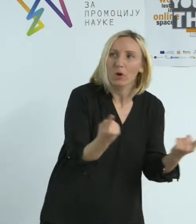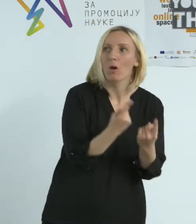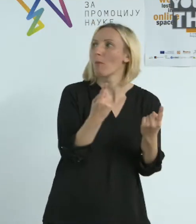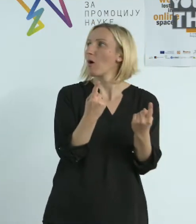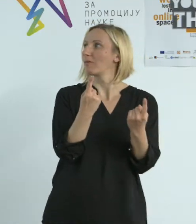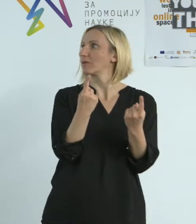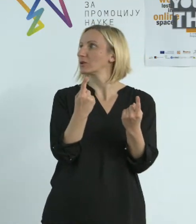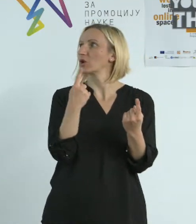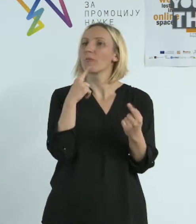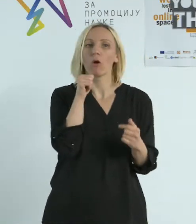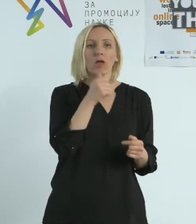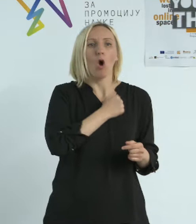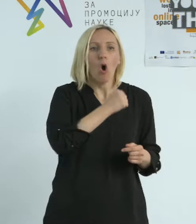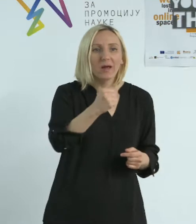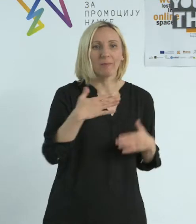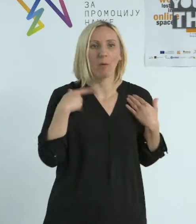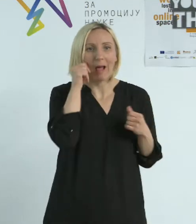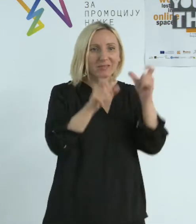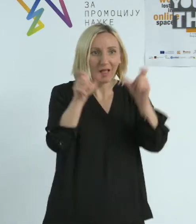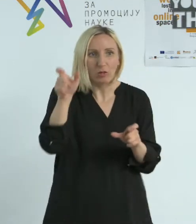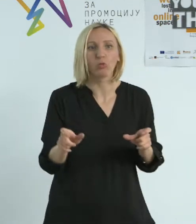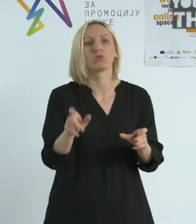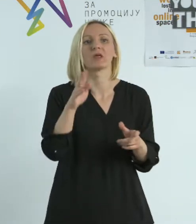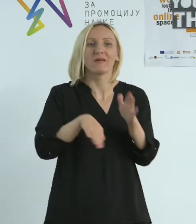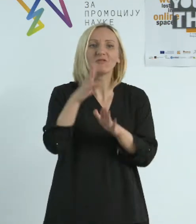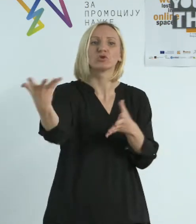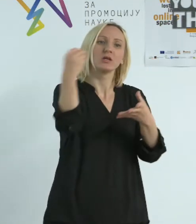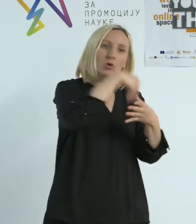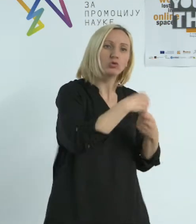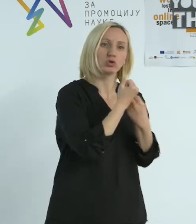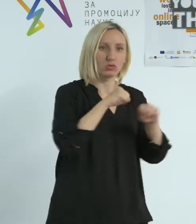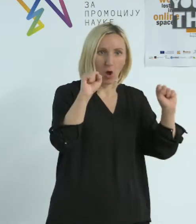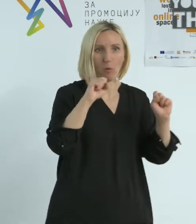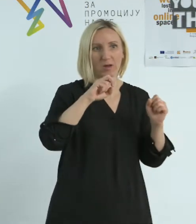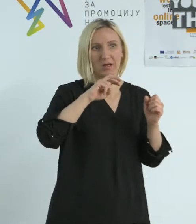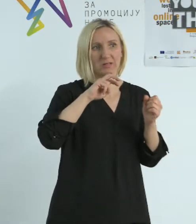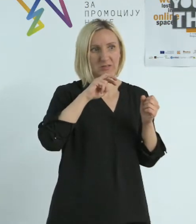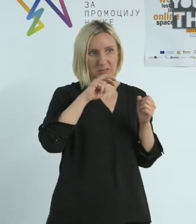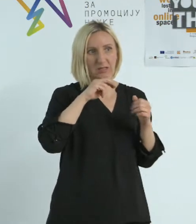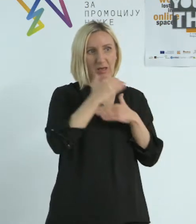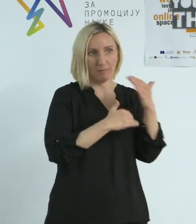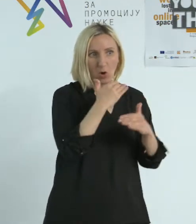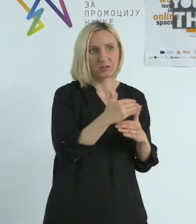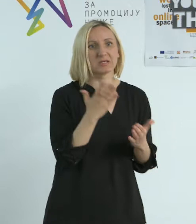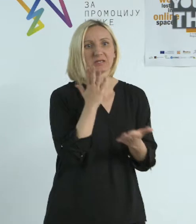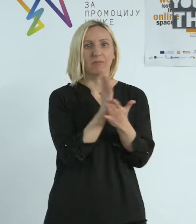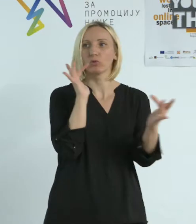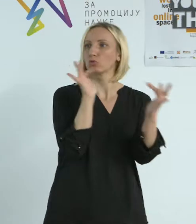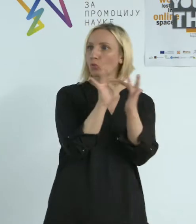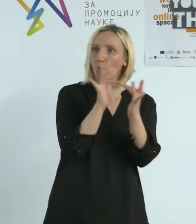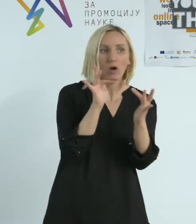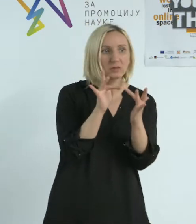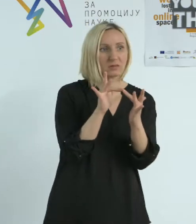young people and to empower young people in terms of participation and to get in contact and to interact with young politicians from